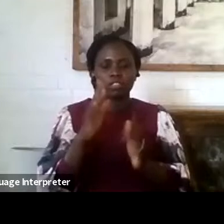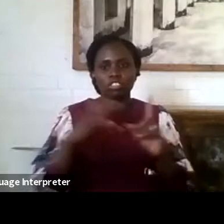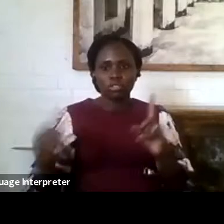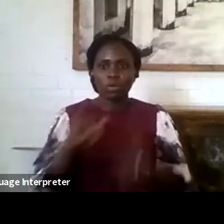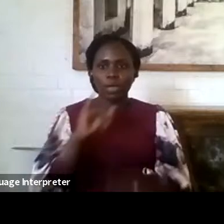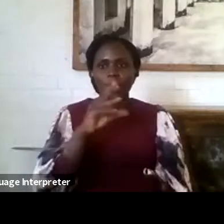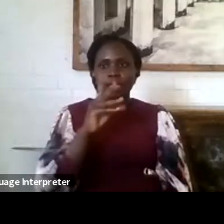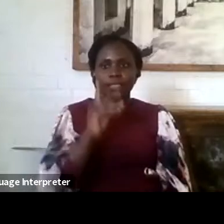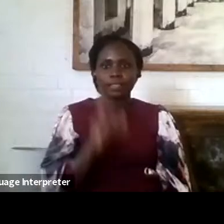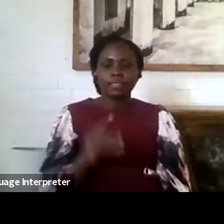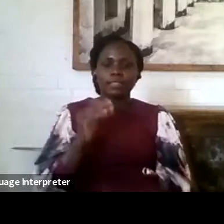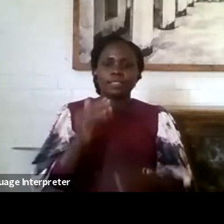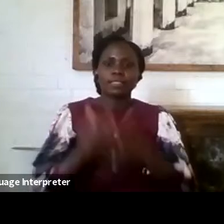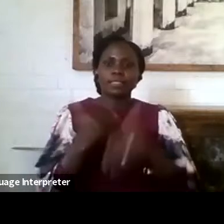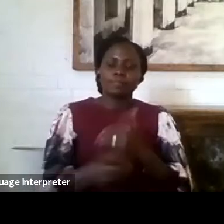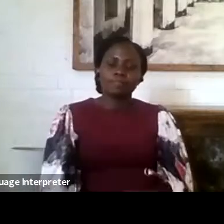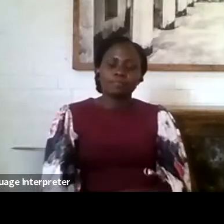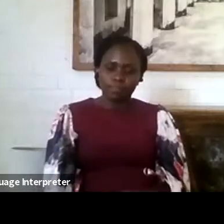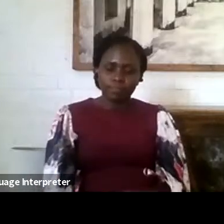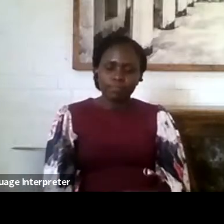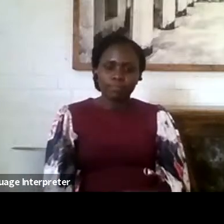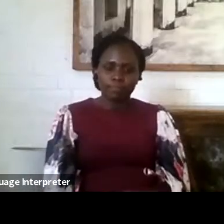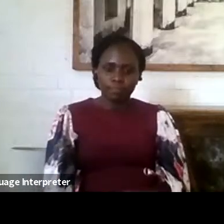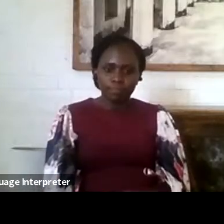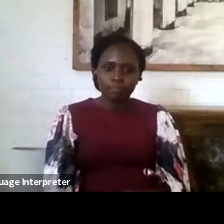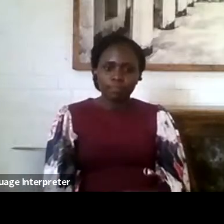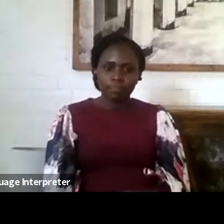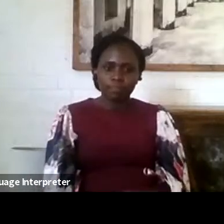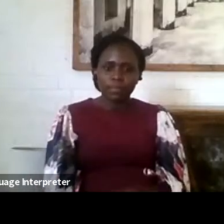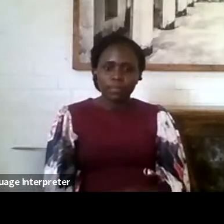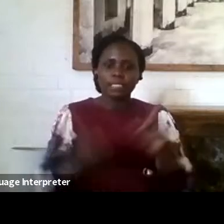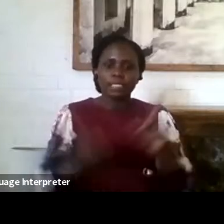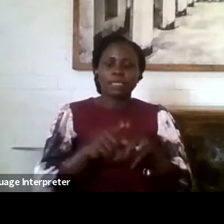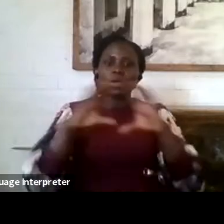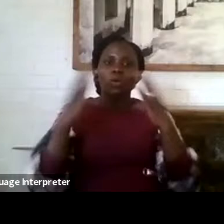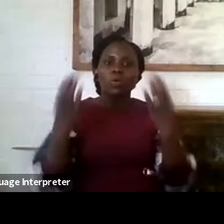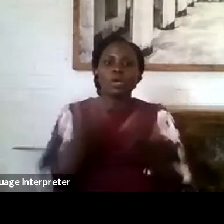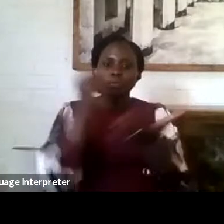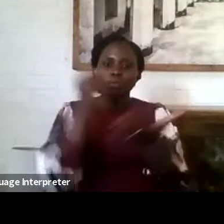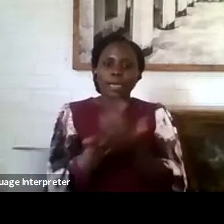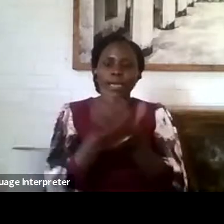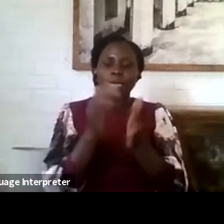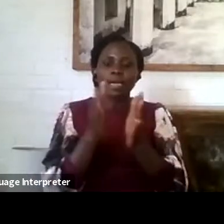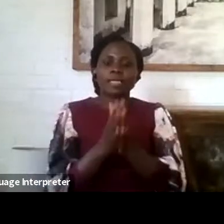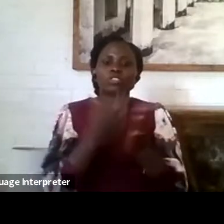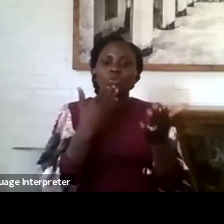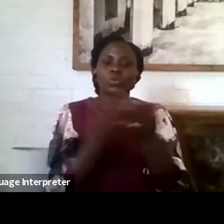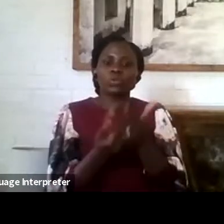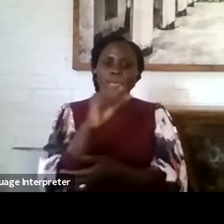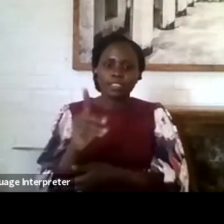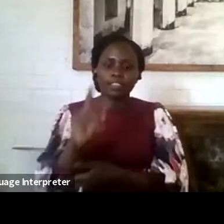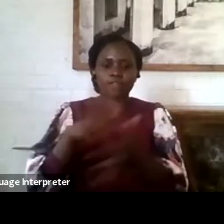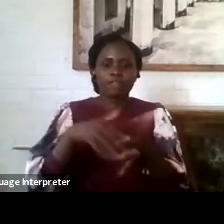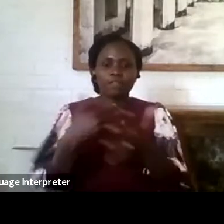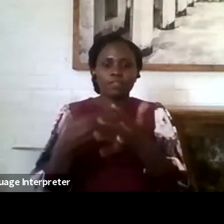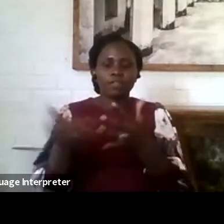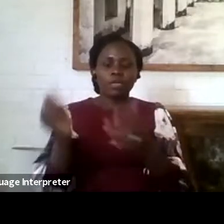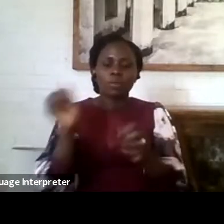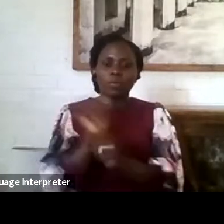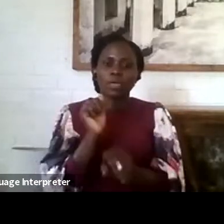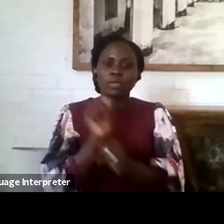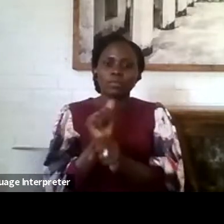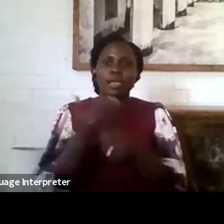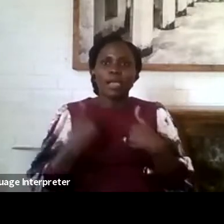news. Again, the World Bank and the Good ID principles or framework have developed common framework or common